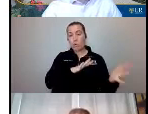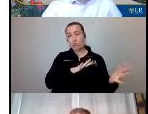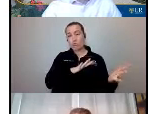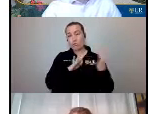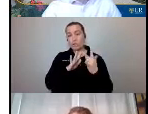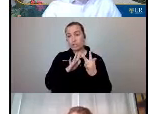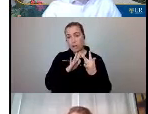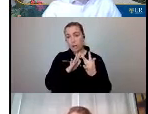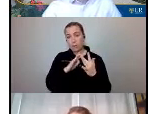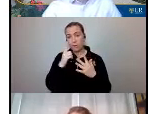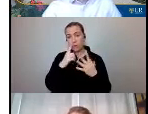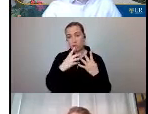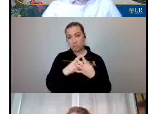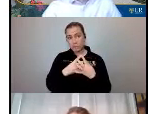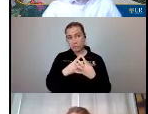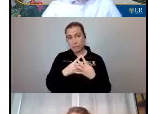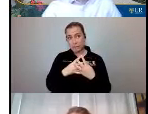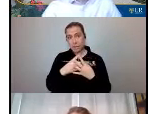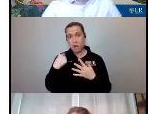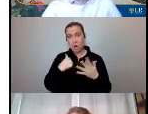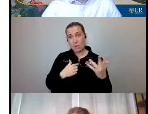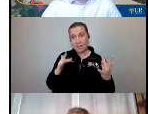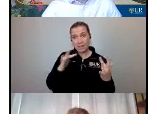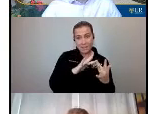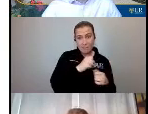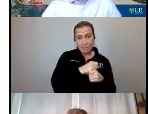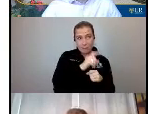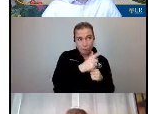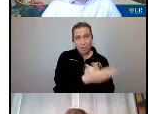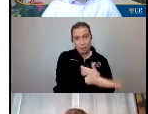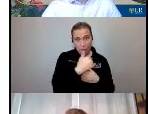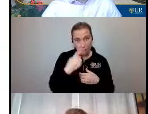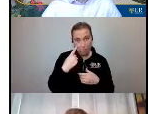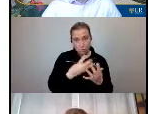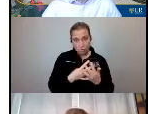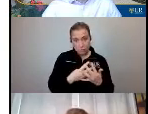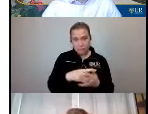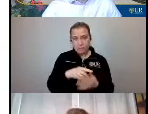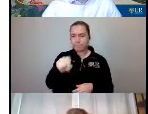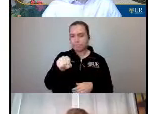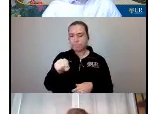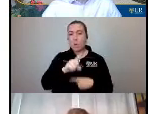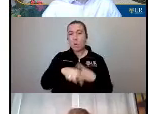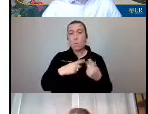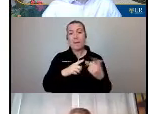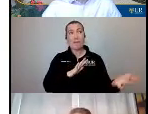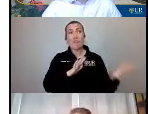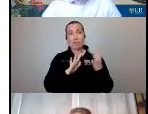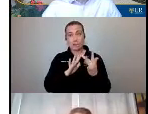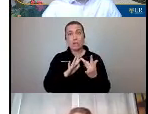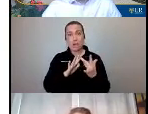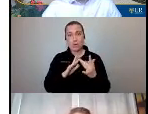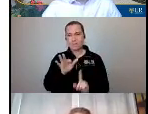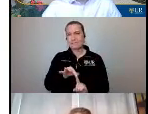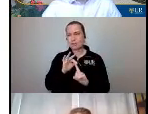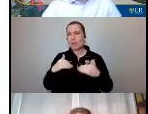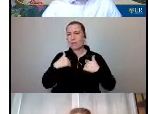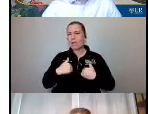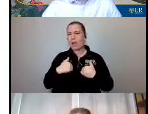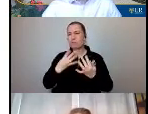on making sure they come in for screening? Yeah. So as soon as they reach out to us, particularly the lung screening